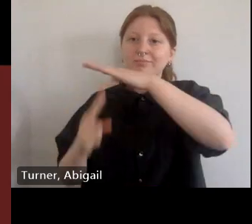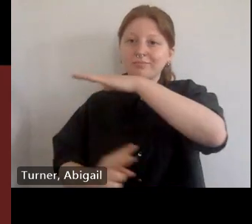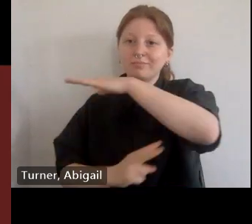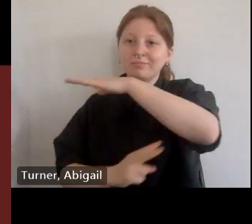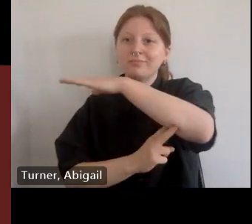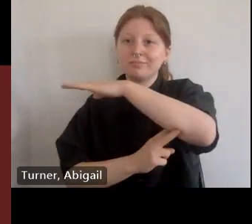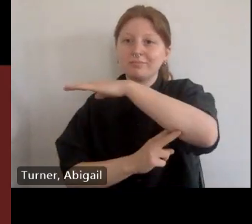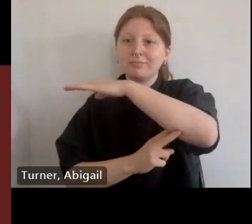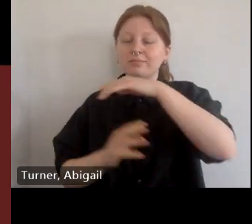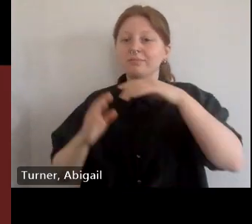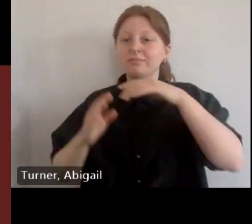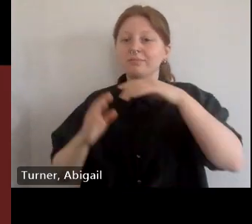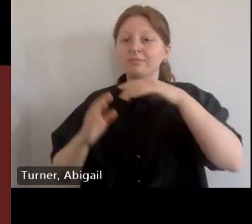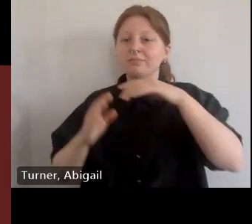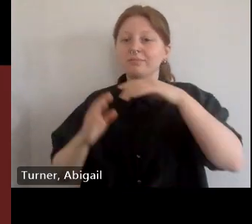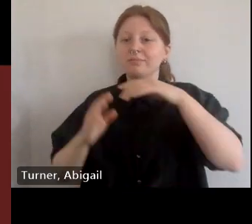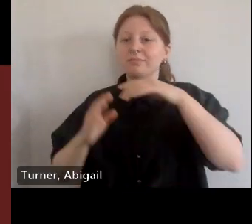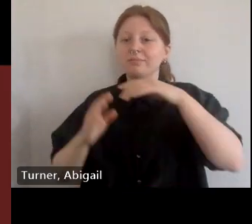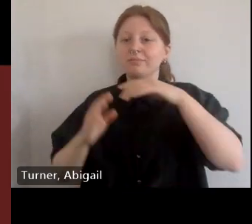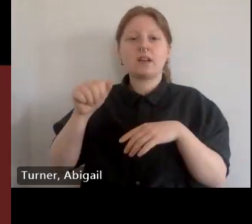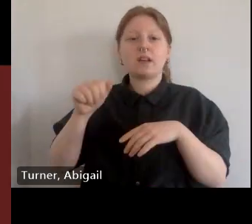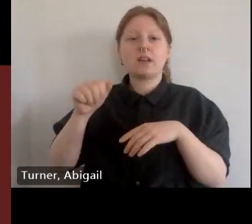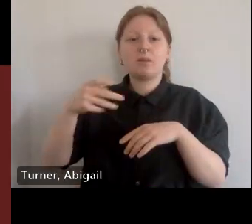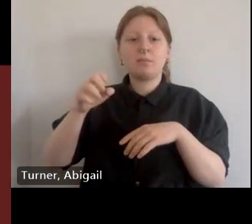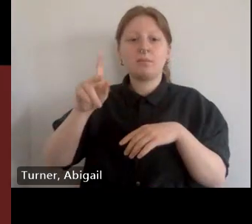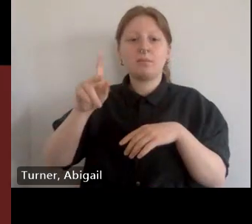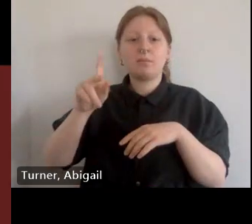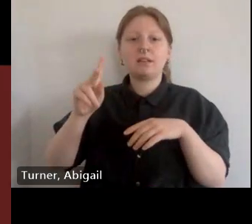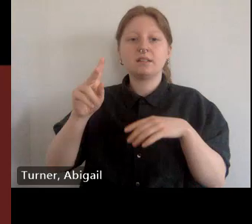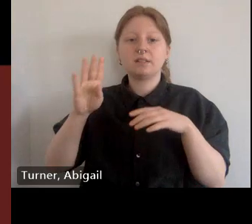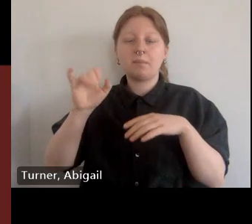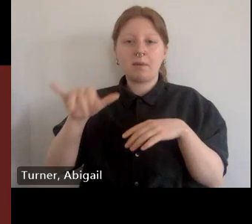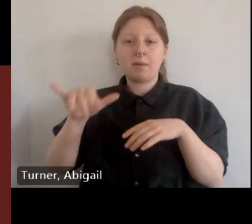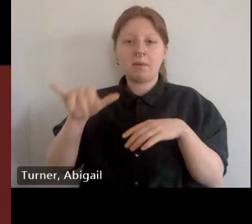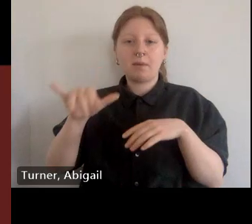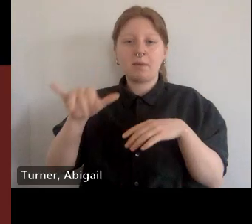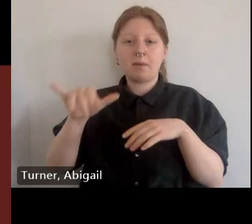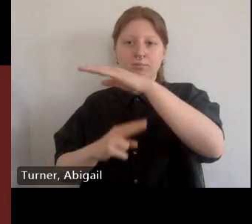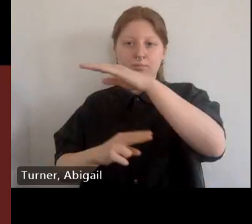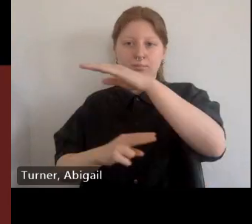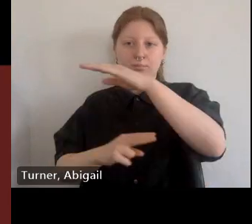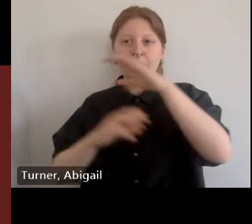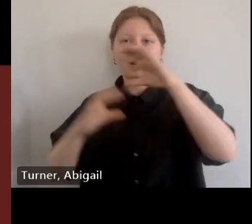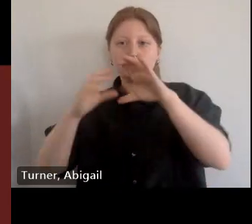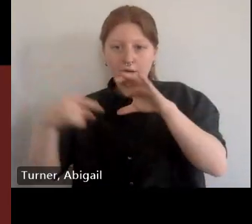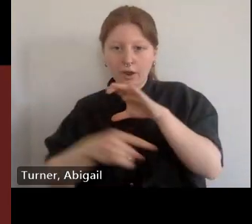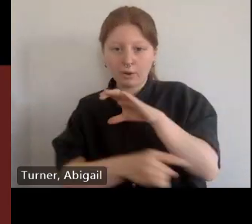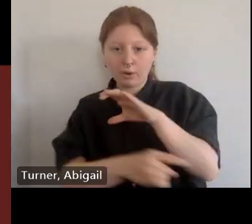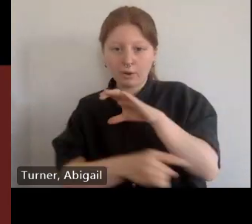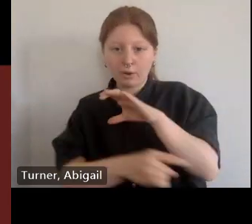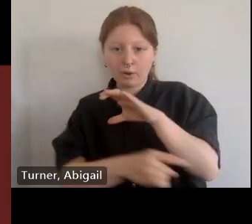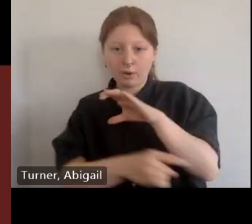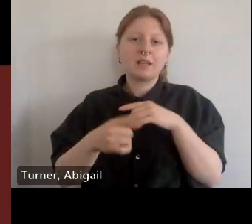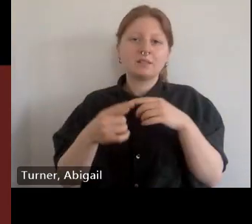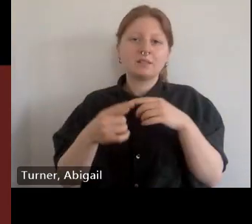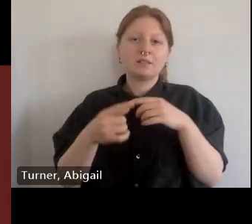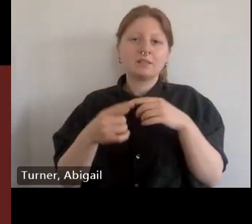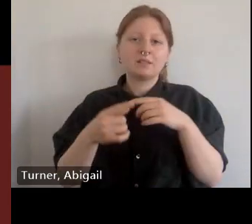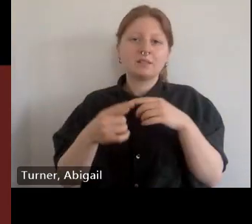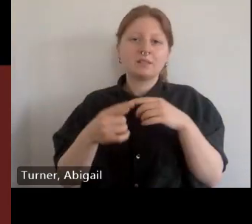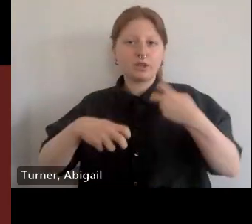Tunnel. That has been an issue for residents of all races and backgrounds on the Eastern